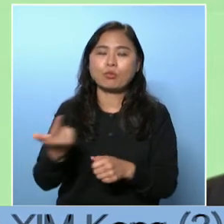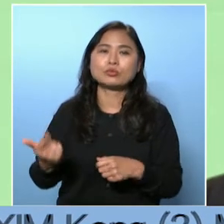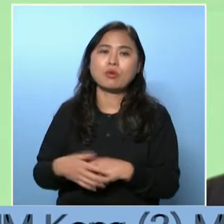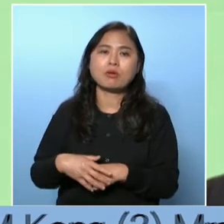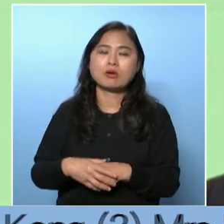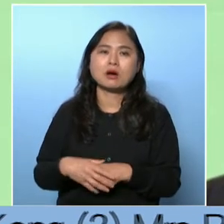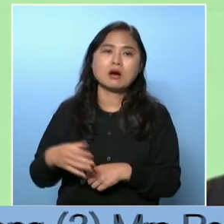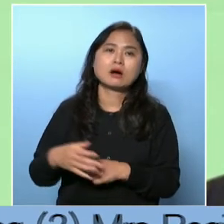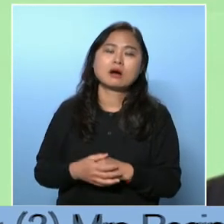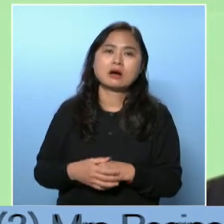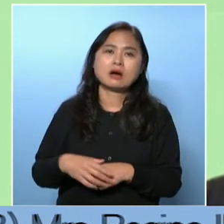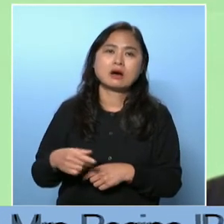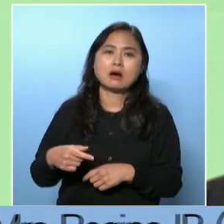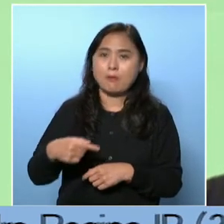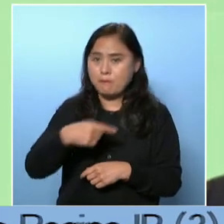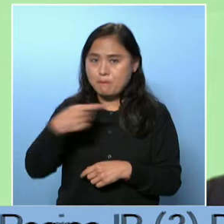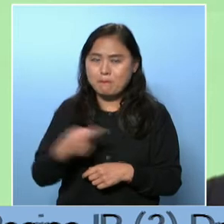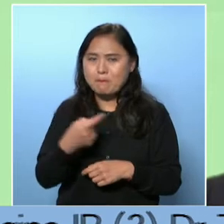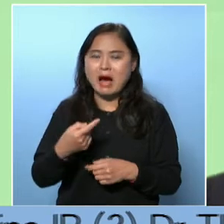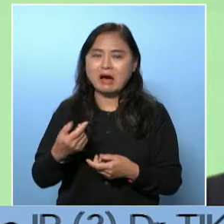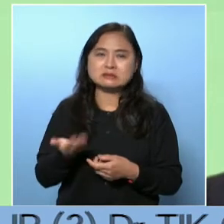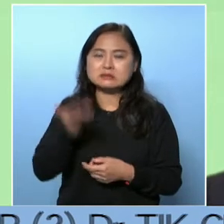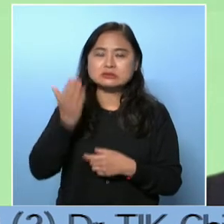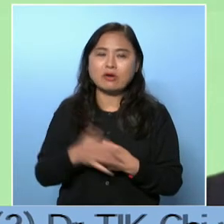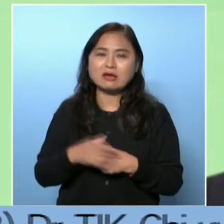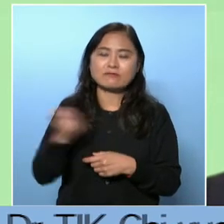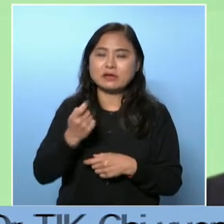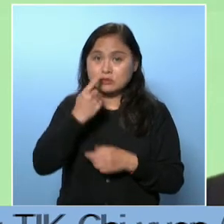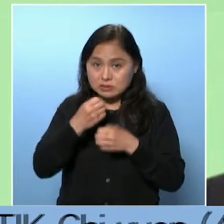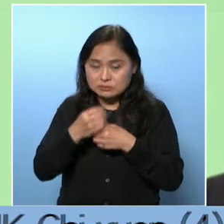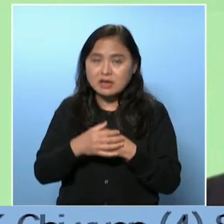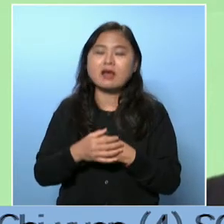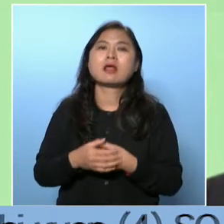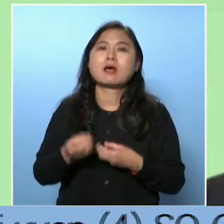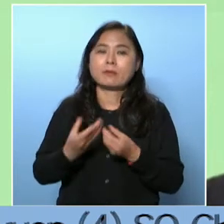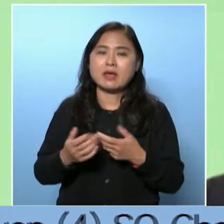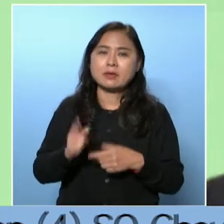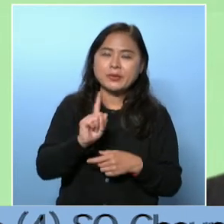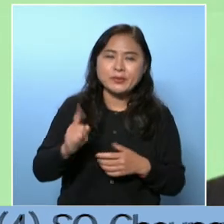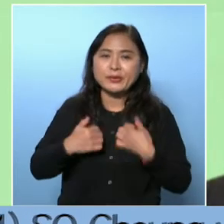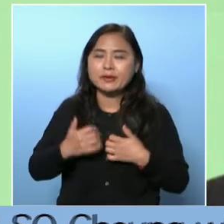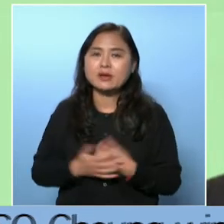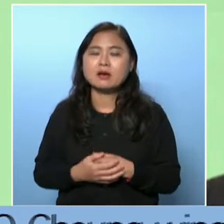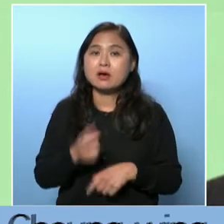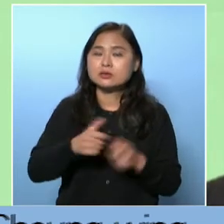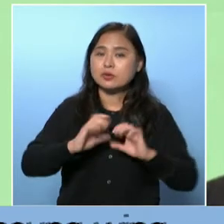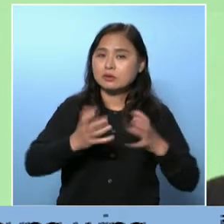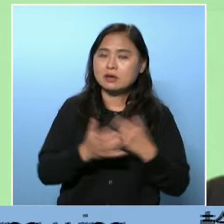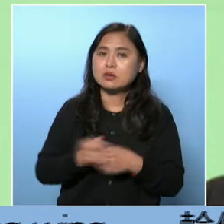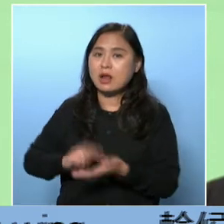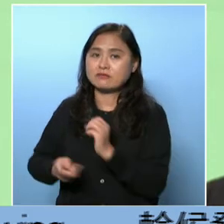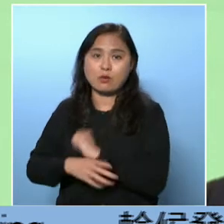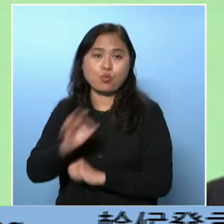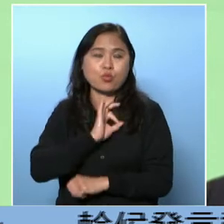business sector that tens of thousands of test kits will be made available to our people. The